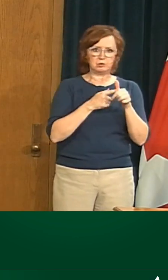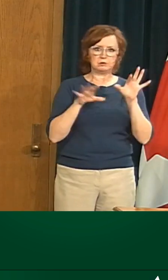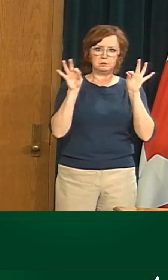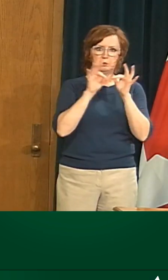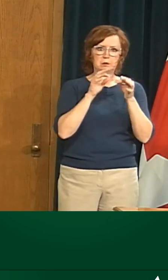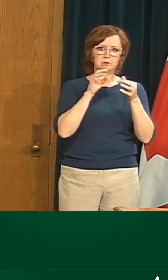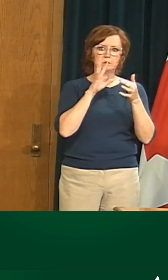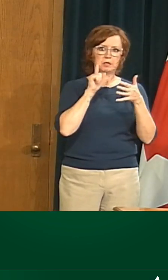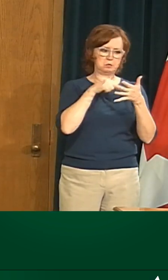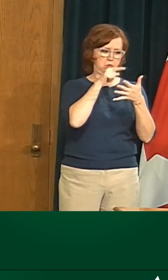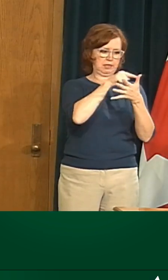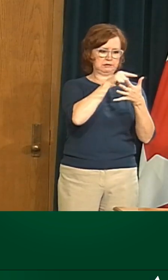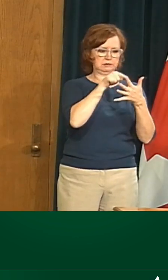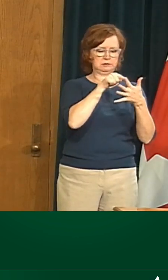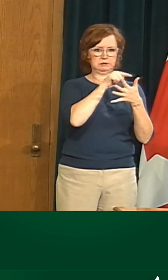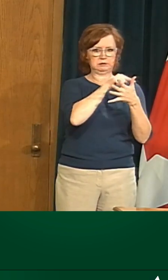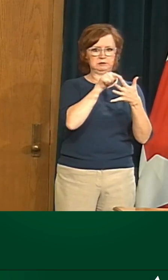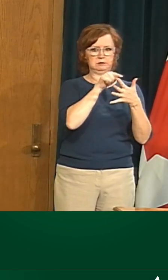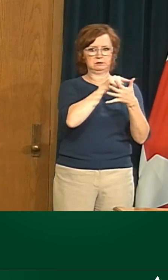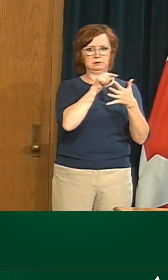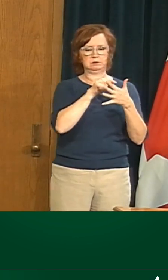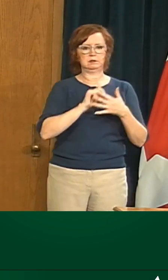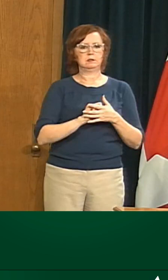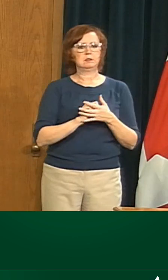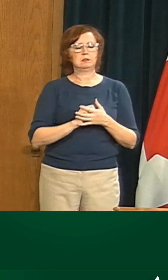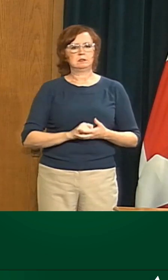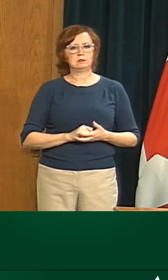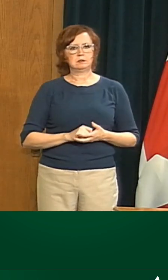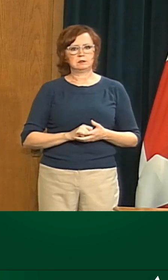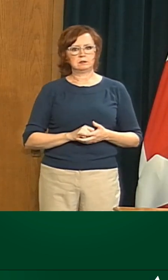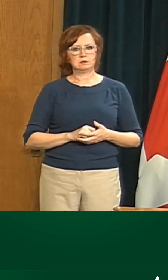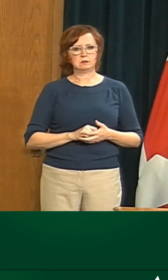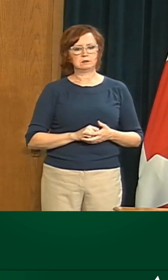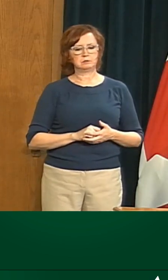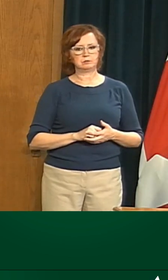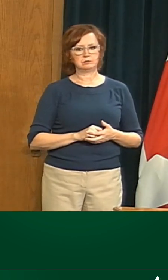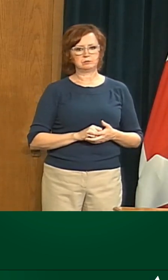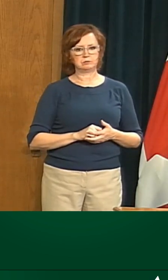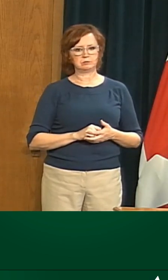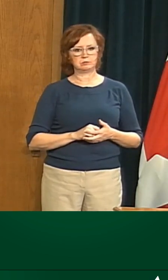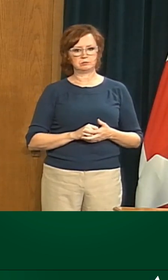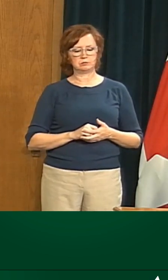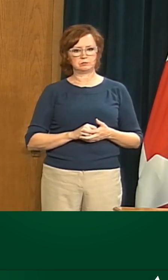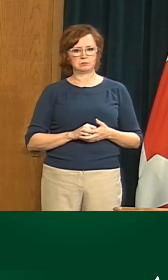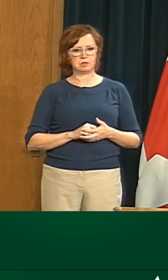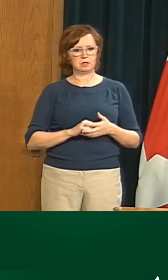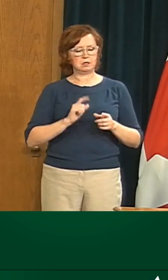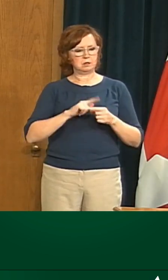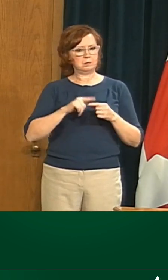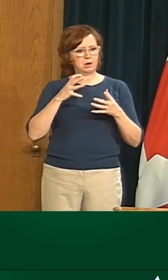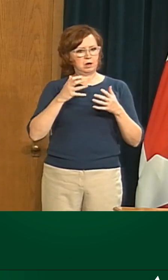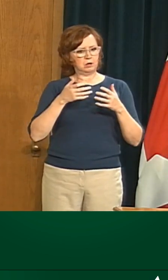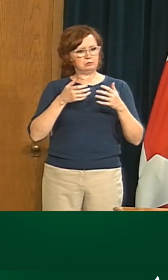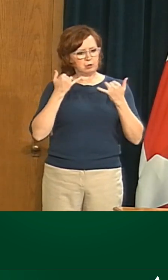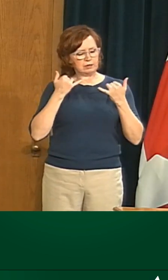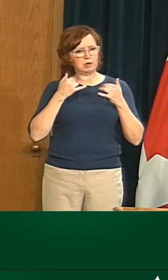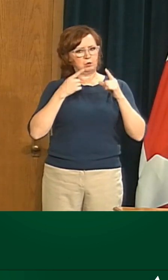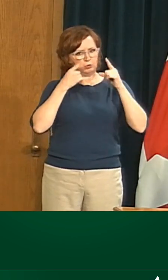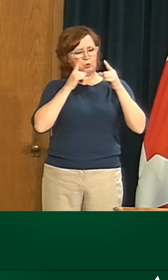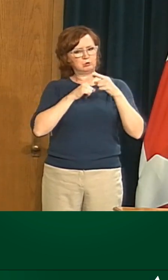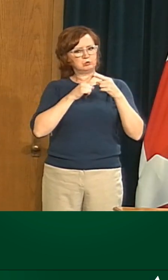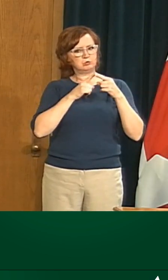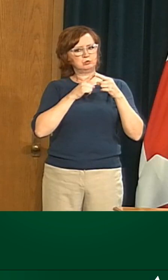of testing capability, contact tracing, and the ability to isolate localized flare-ups today. Anything to add?